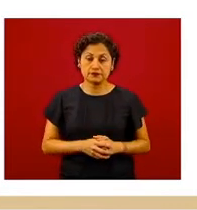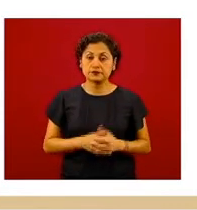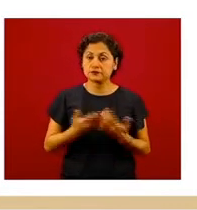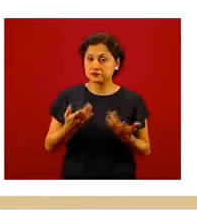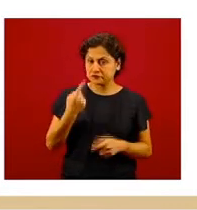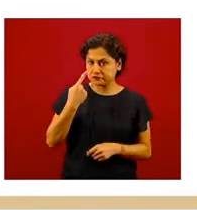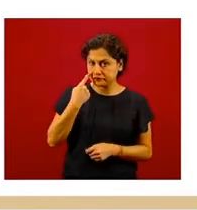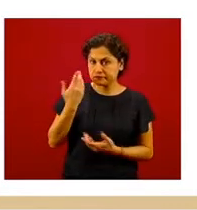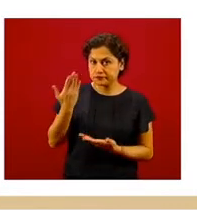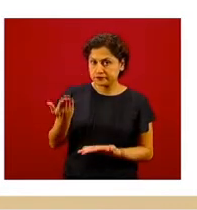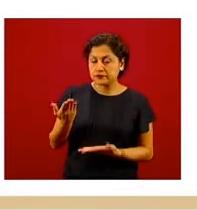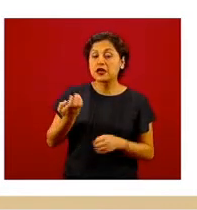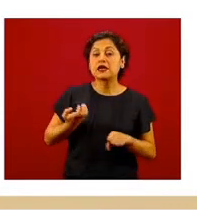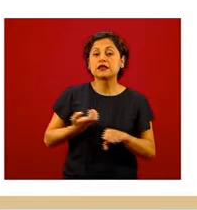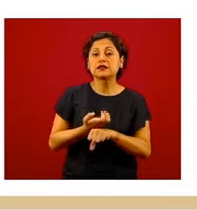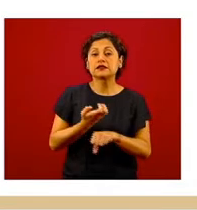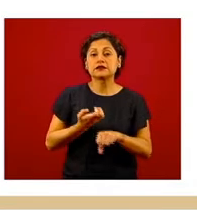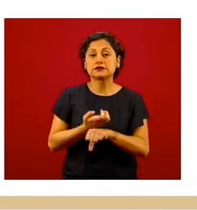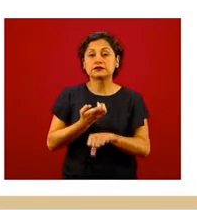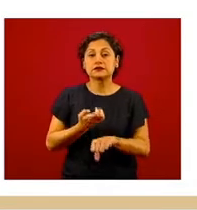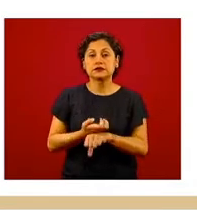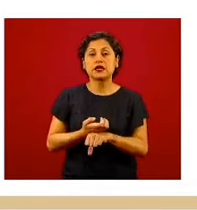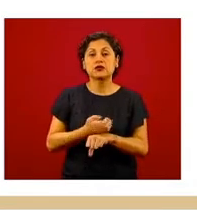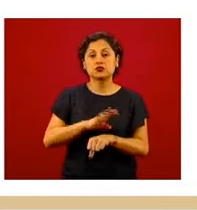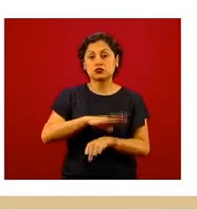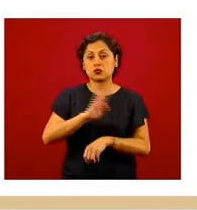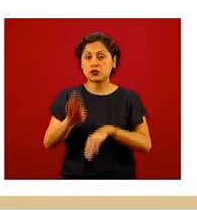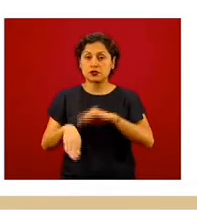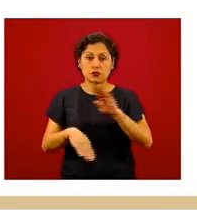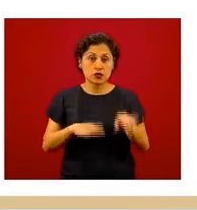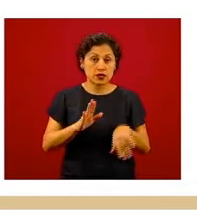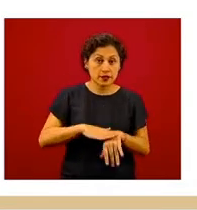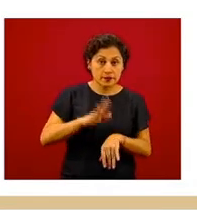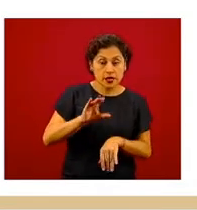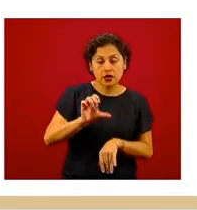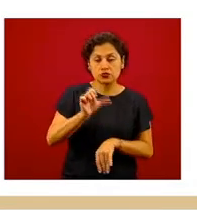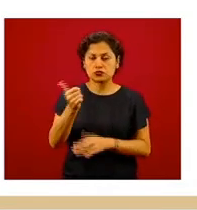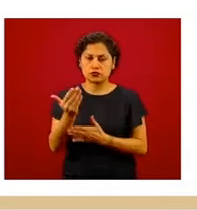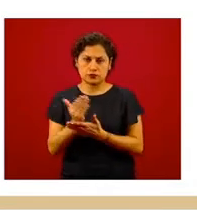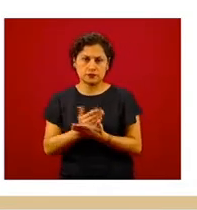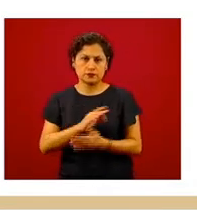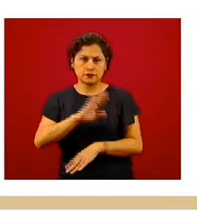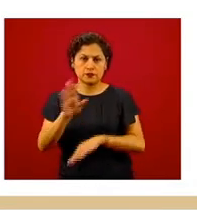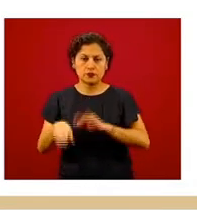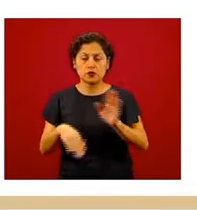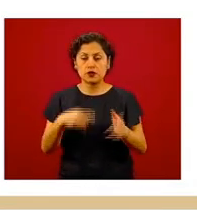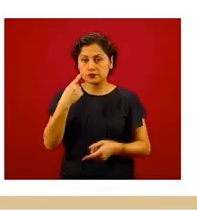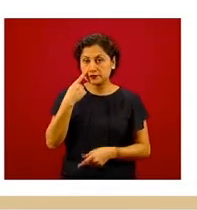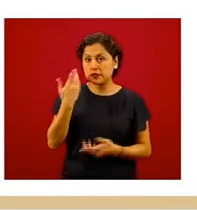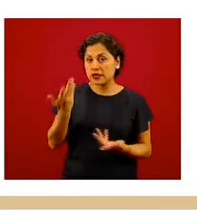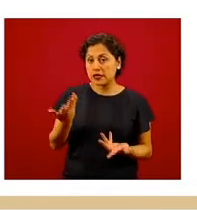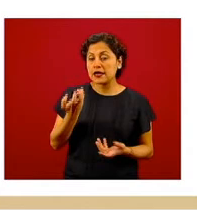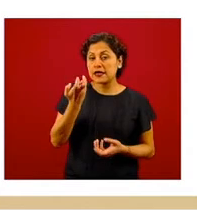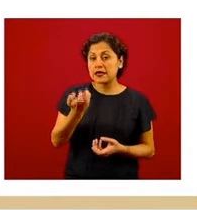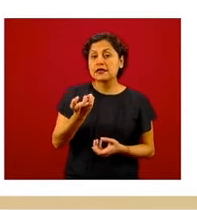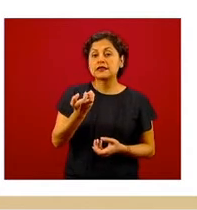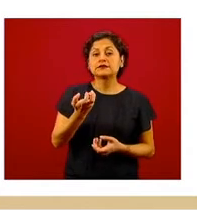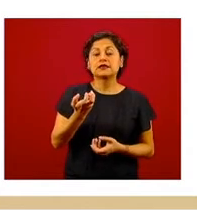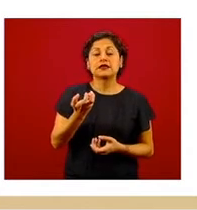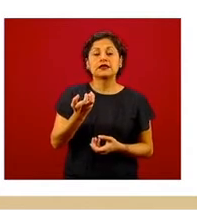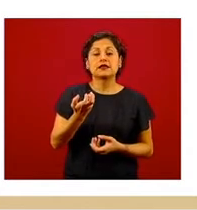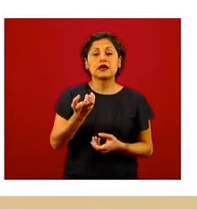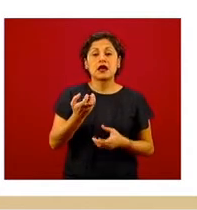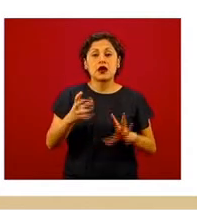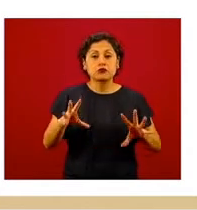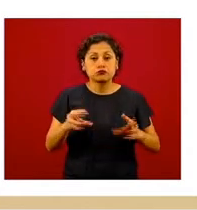You can clearly see which states have had the highest number of deaths. Now we're talking about not necessarily number of deaths, but